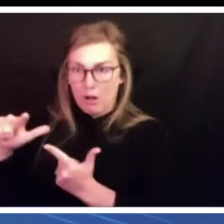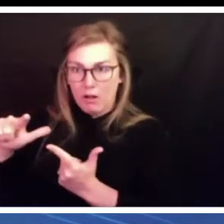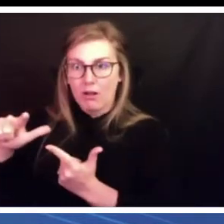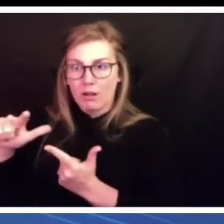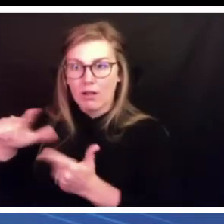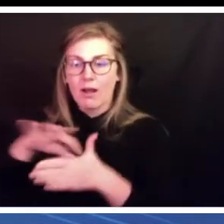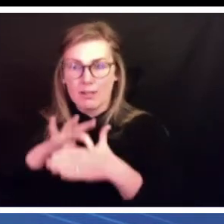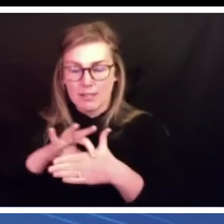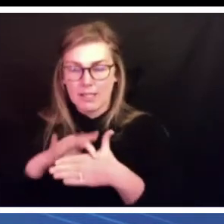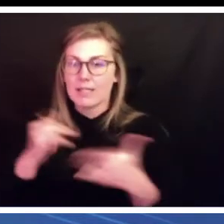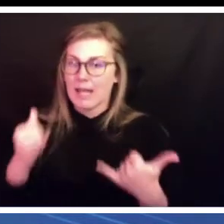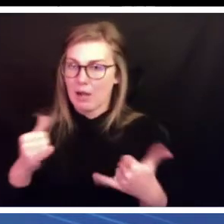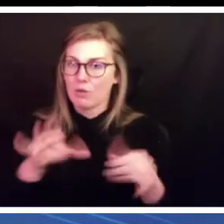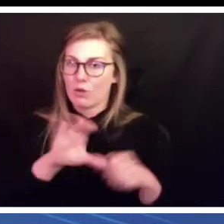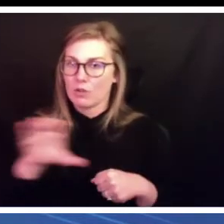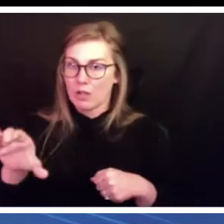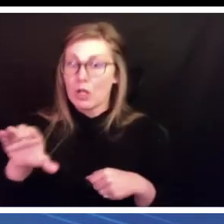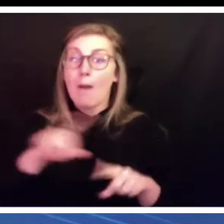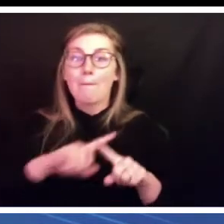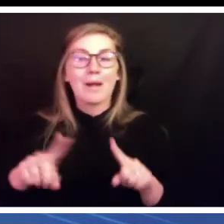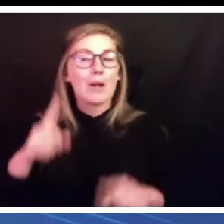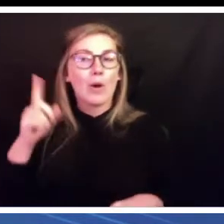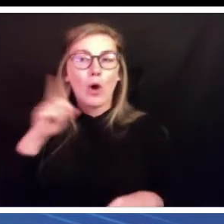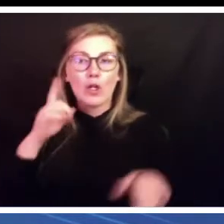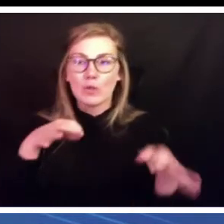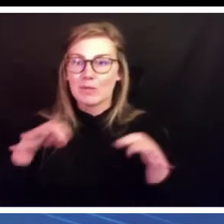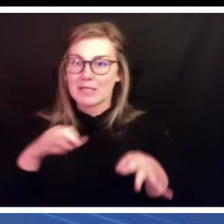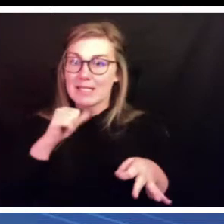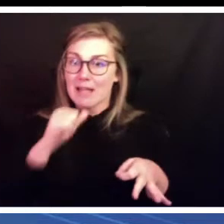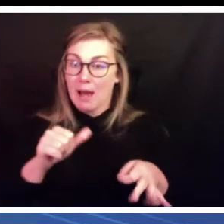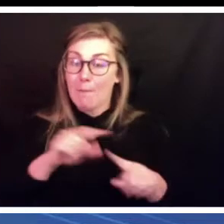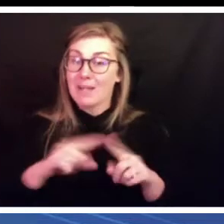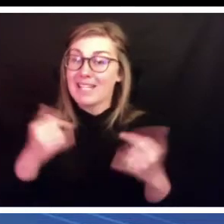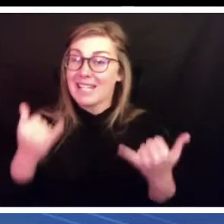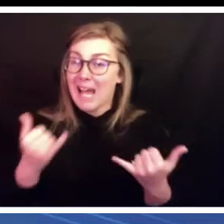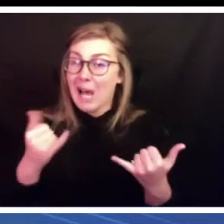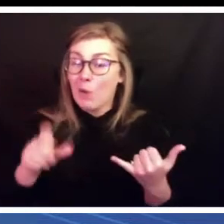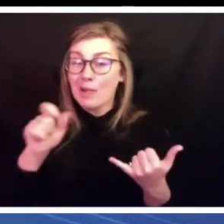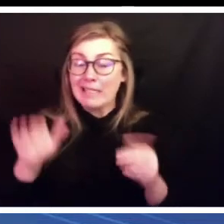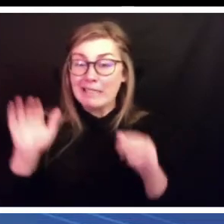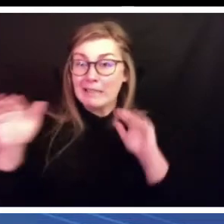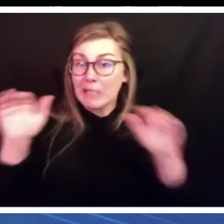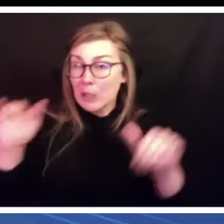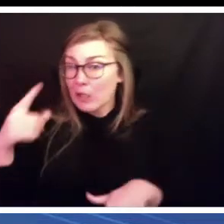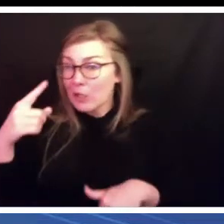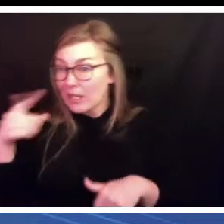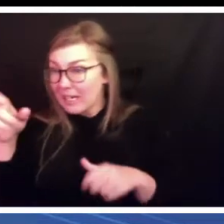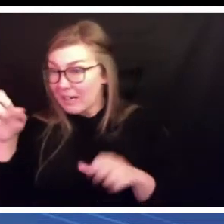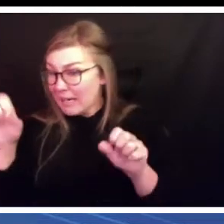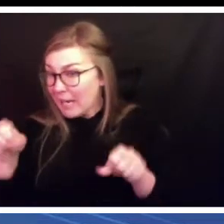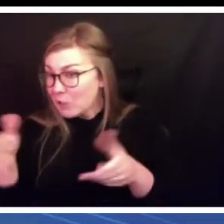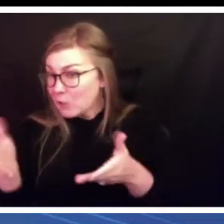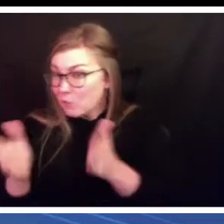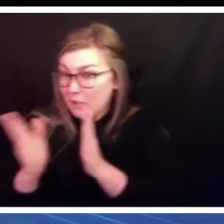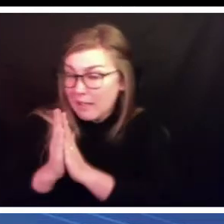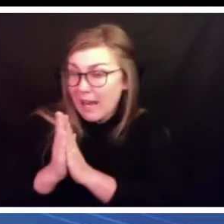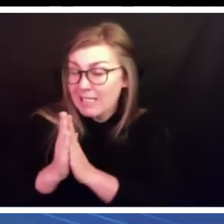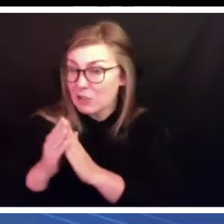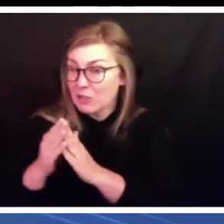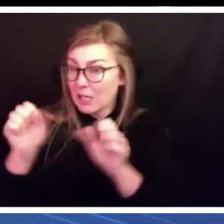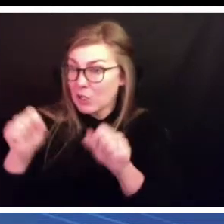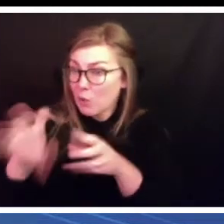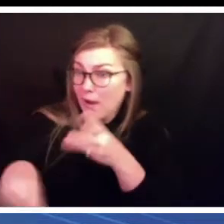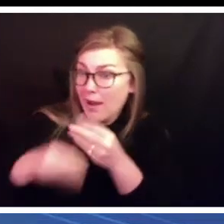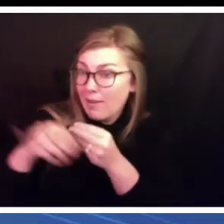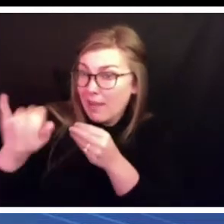would you consider this? And that's an ask, and not everybody is willing to do it, nor do they know enough about it. And one other